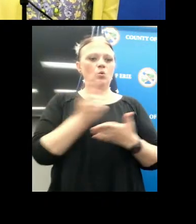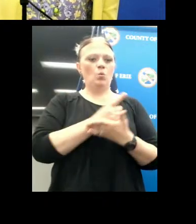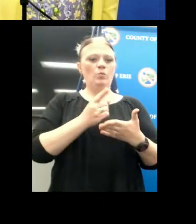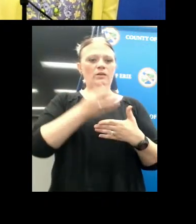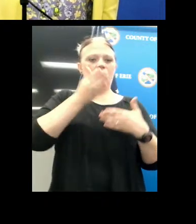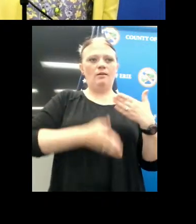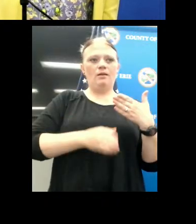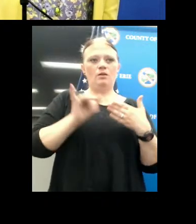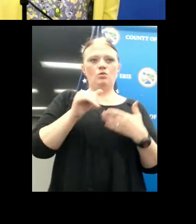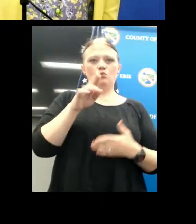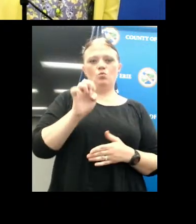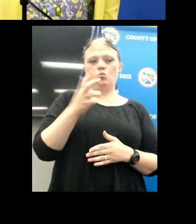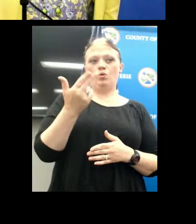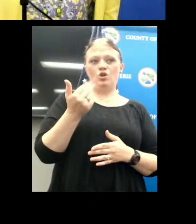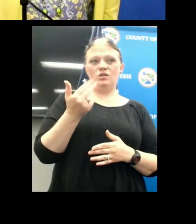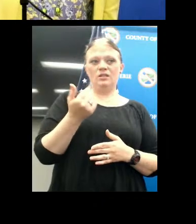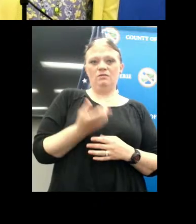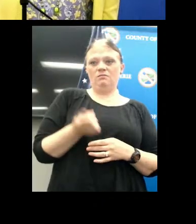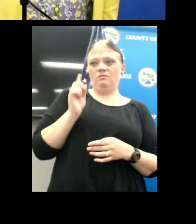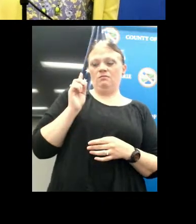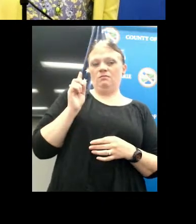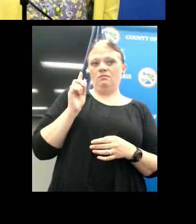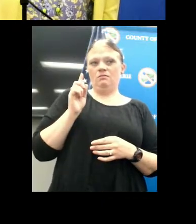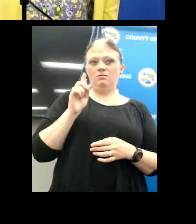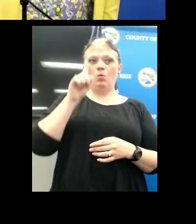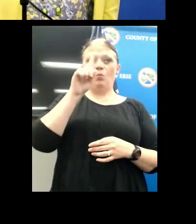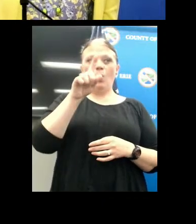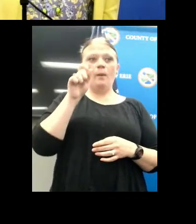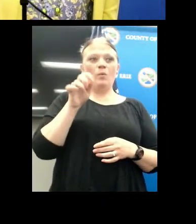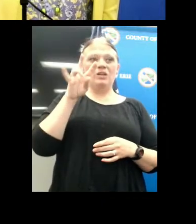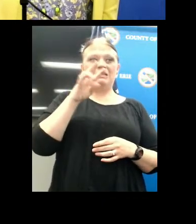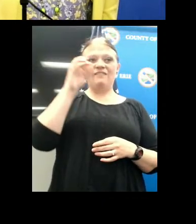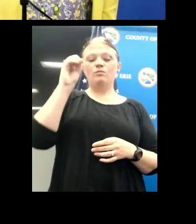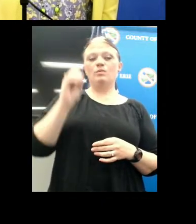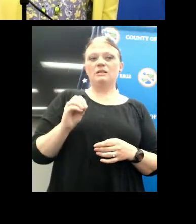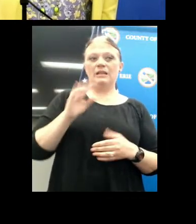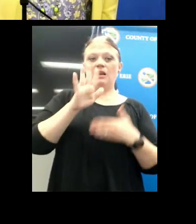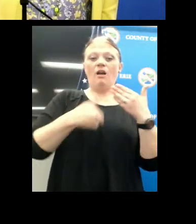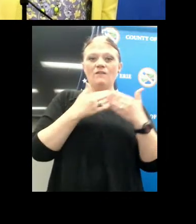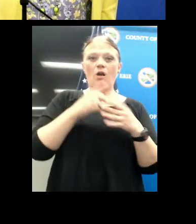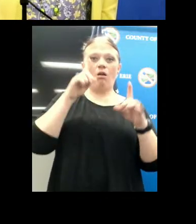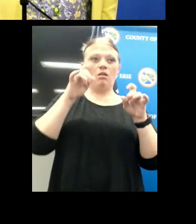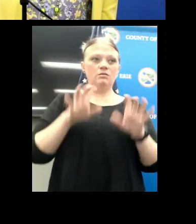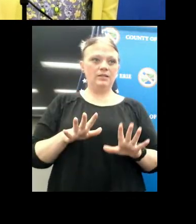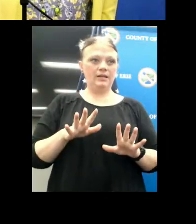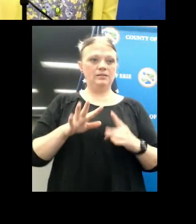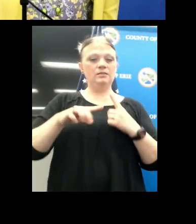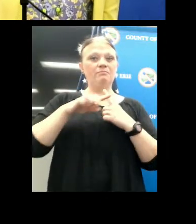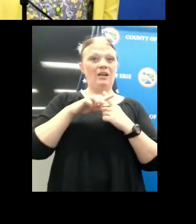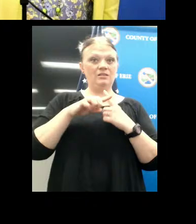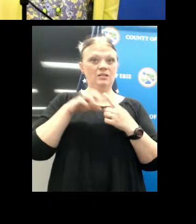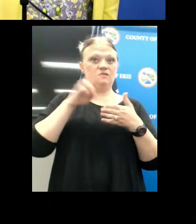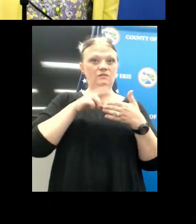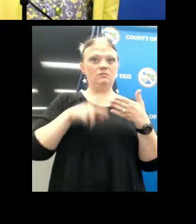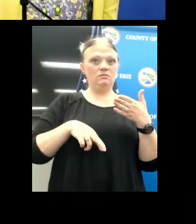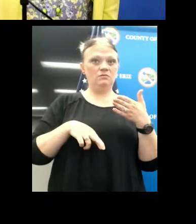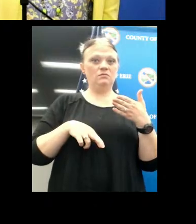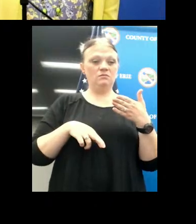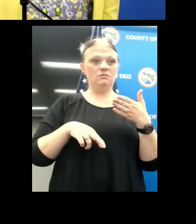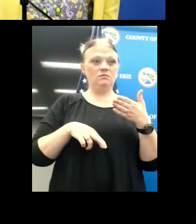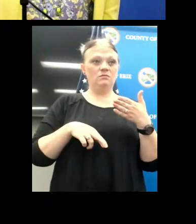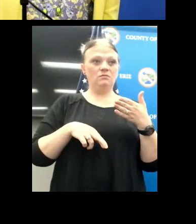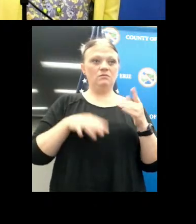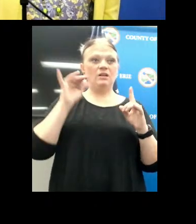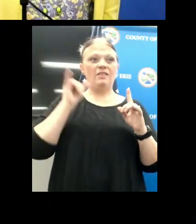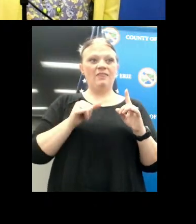ending on June 13th, only 1.7% of all the tests that we did were positive for COVID-19.